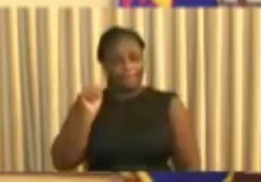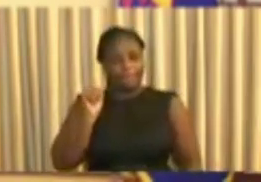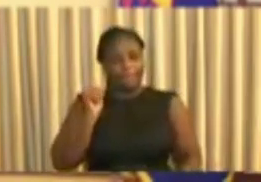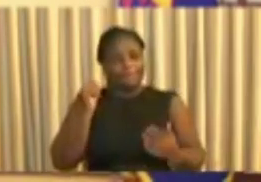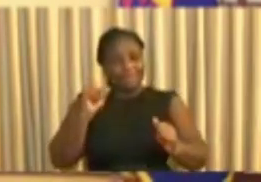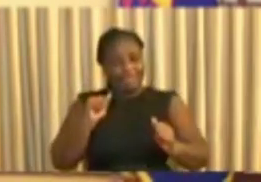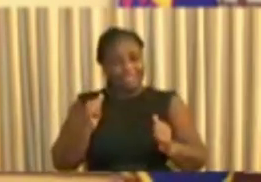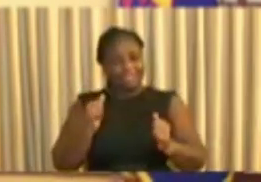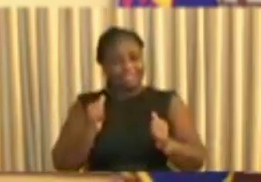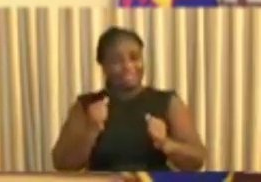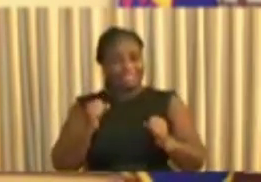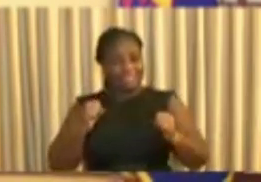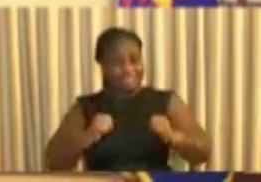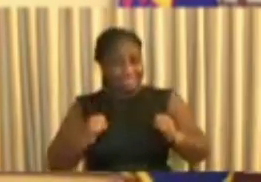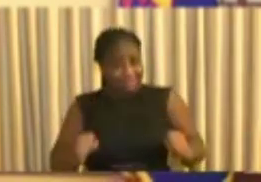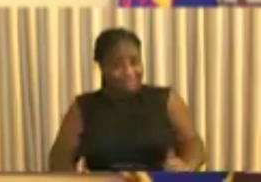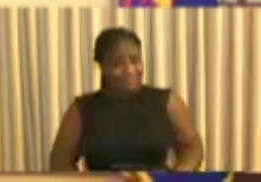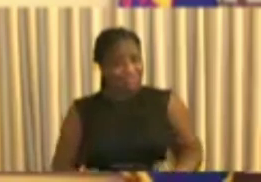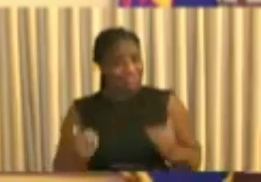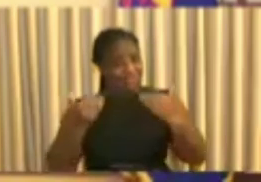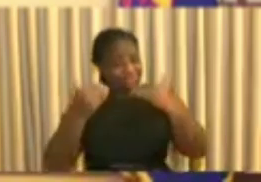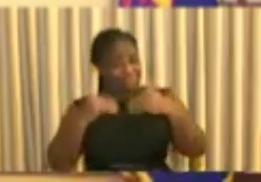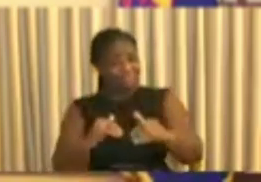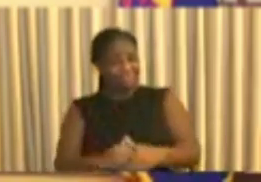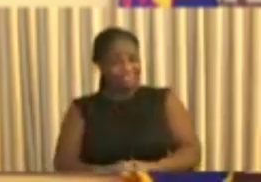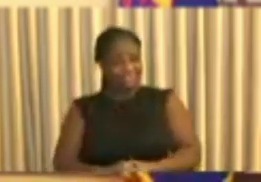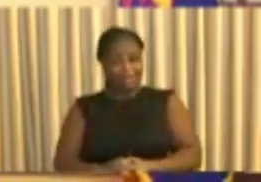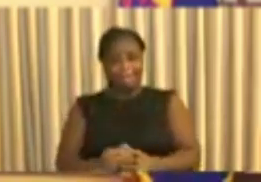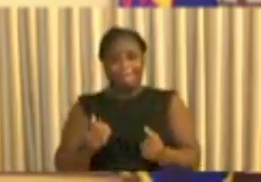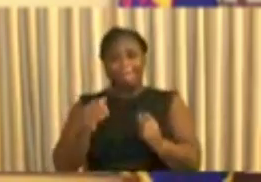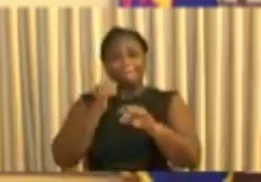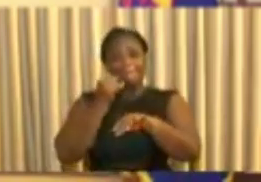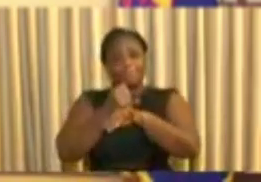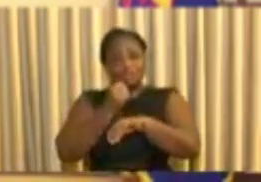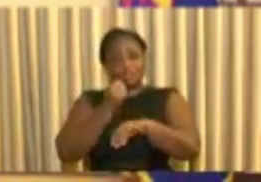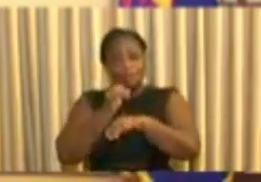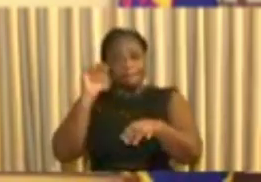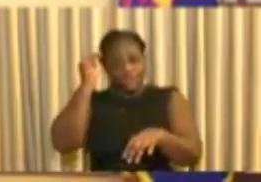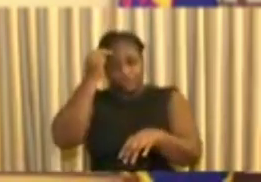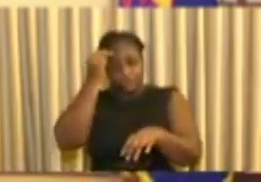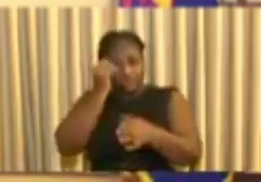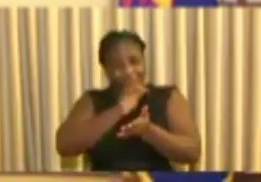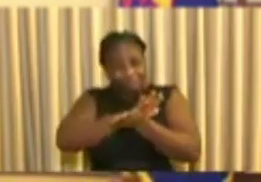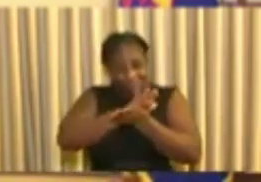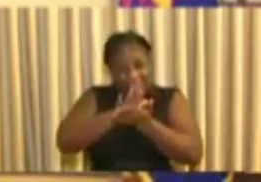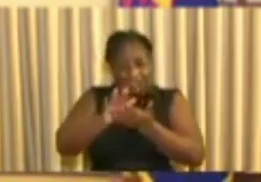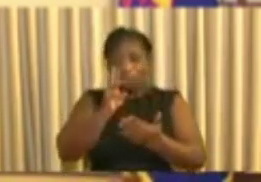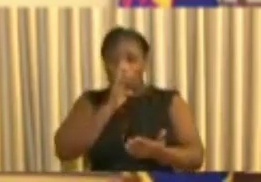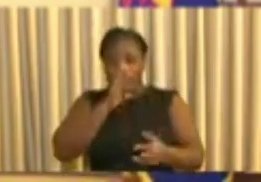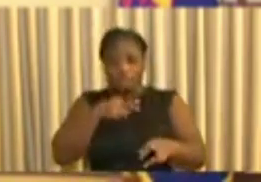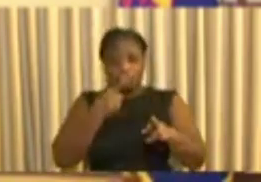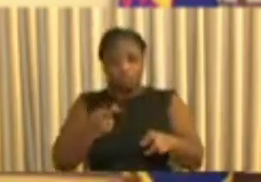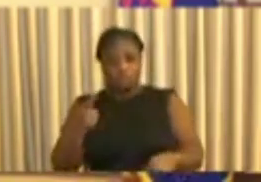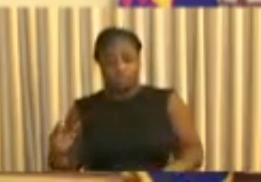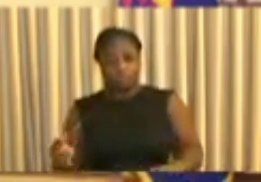are currently the subjects of the restrictions, the Ministry of Sanitation and Water Resources,